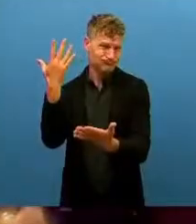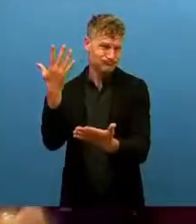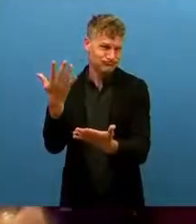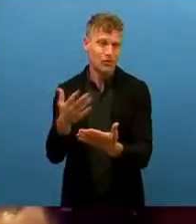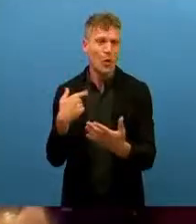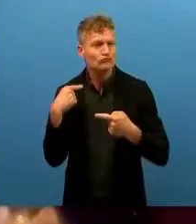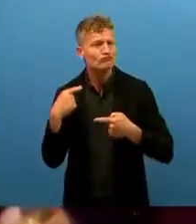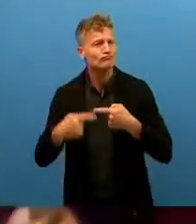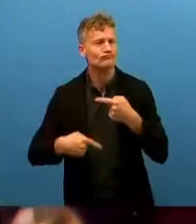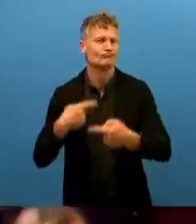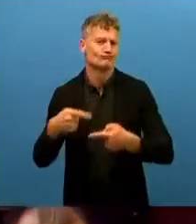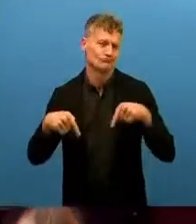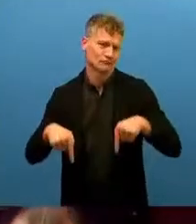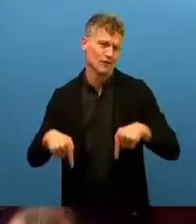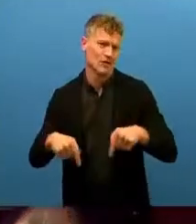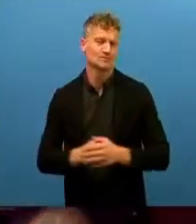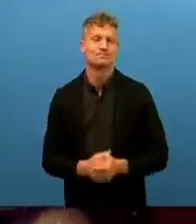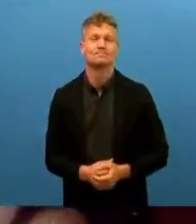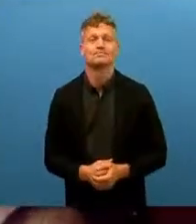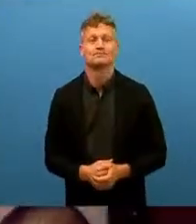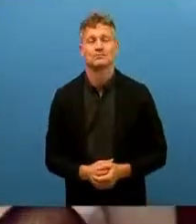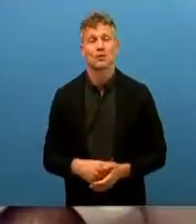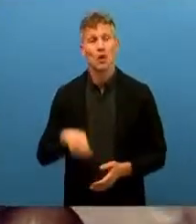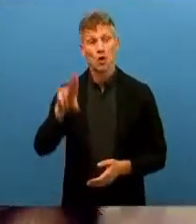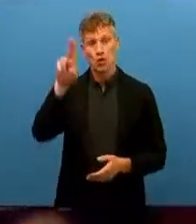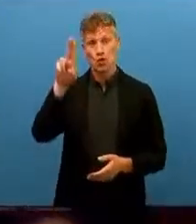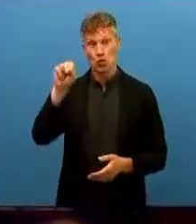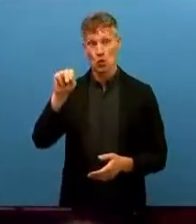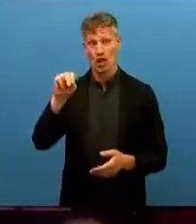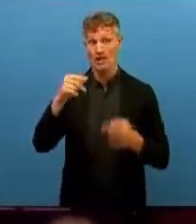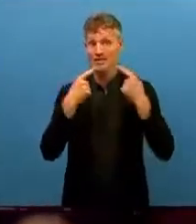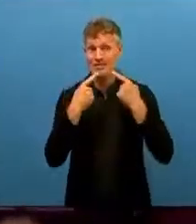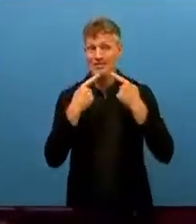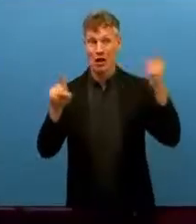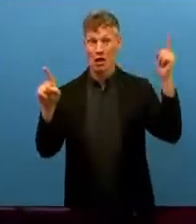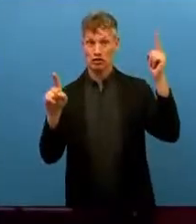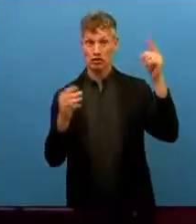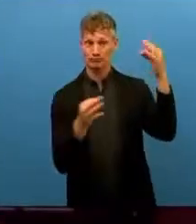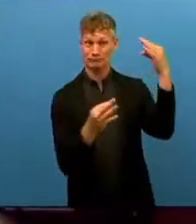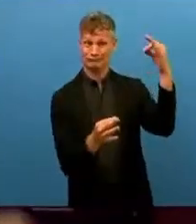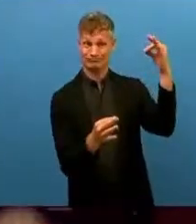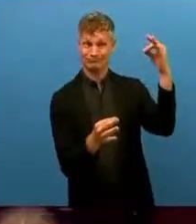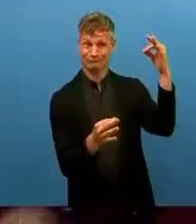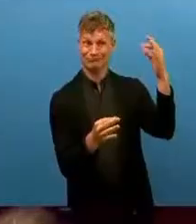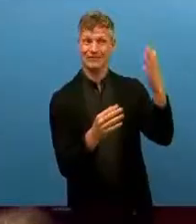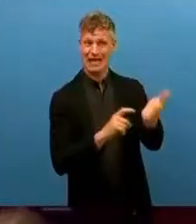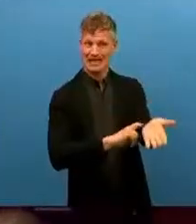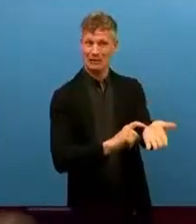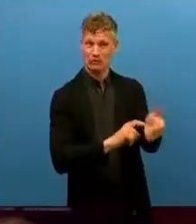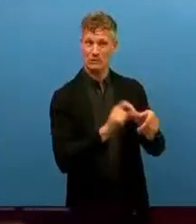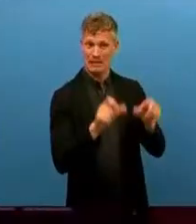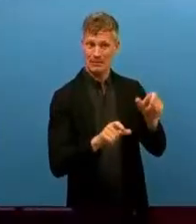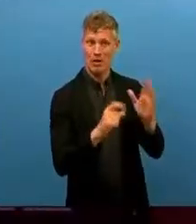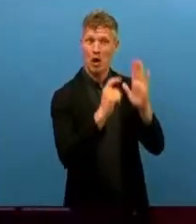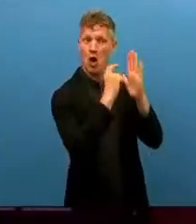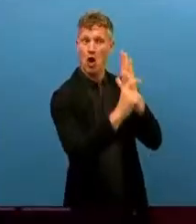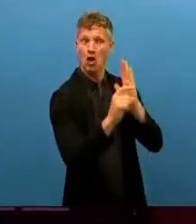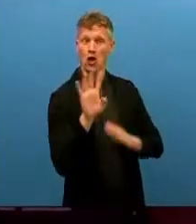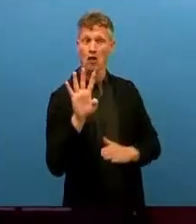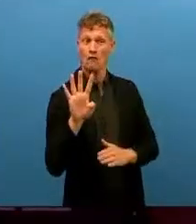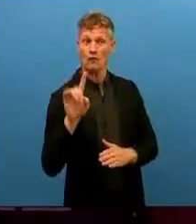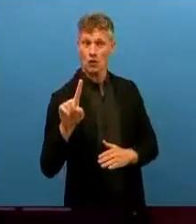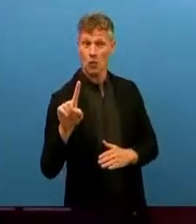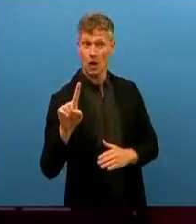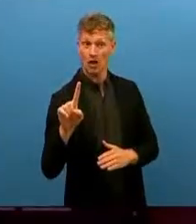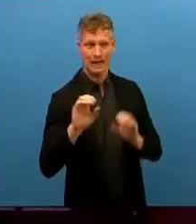Article 41 of the UN Declaration on the Rights of Indigenous Peoples clearly calls for the establishment of